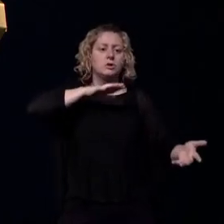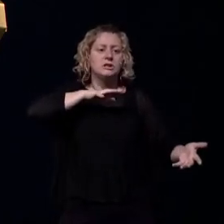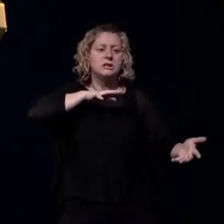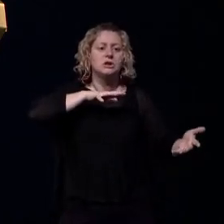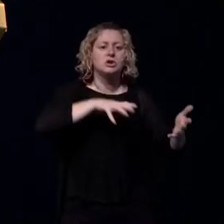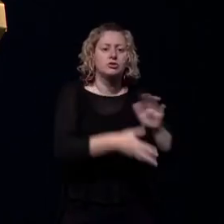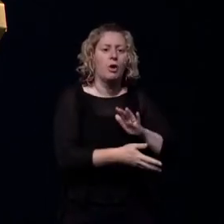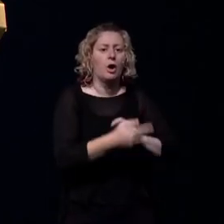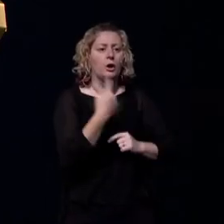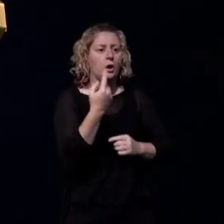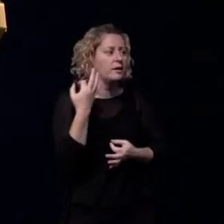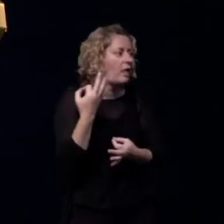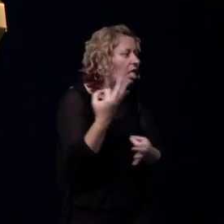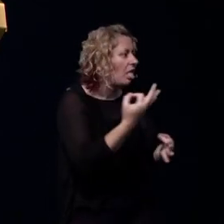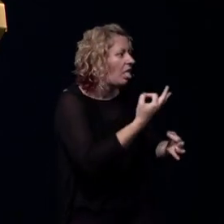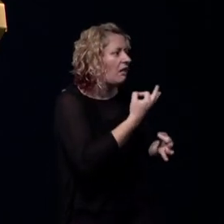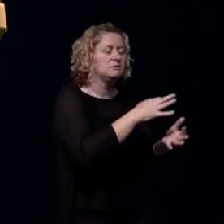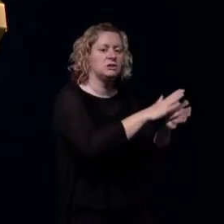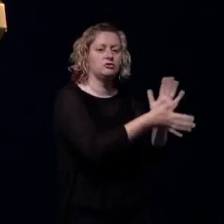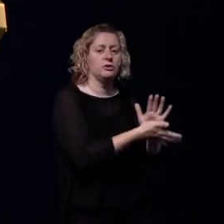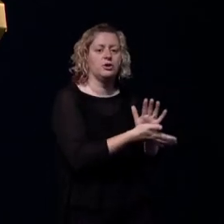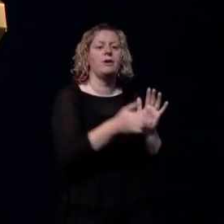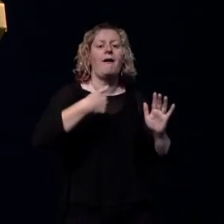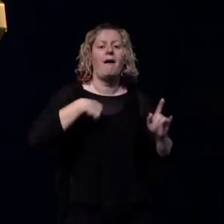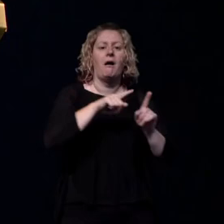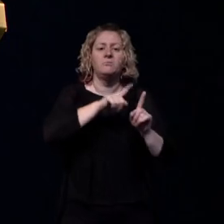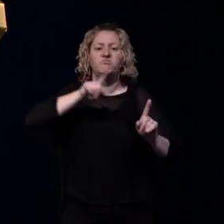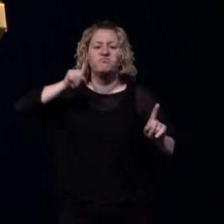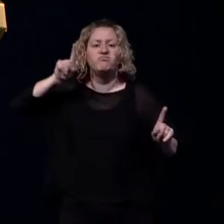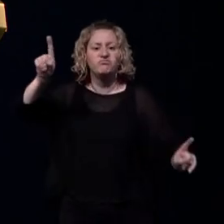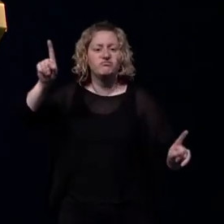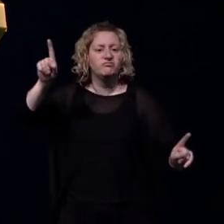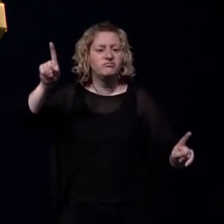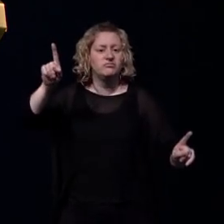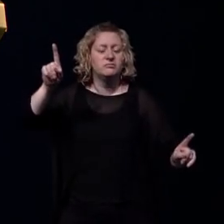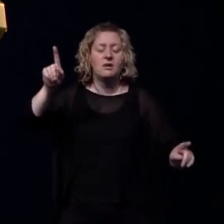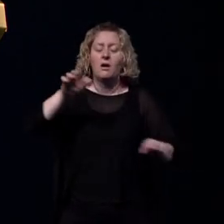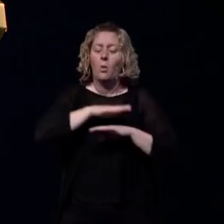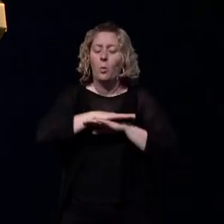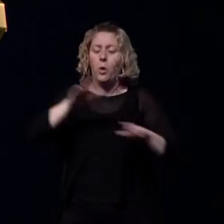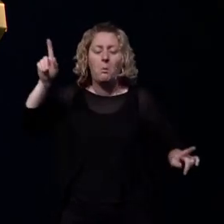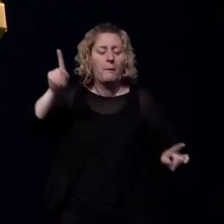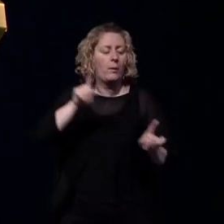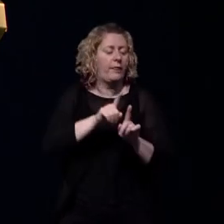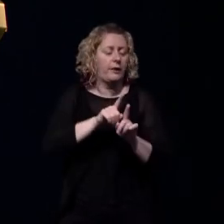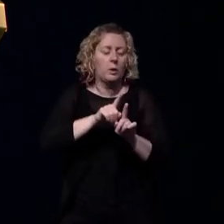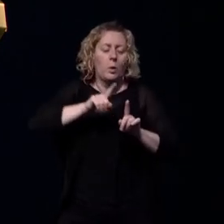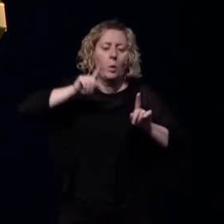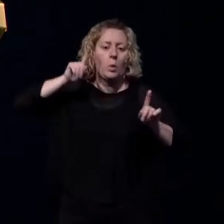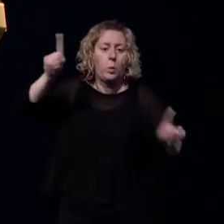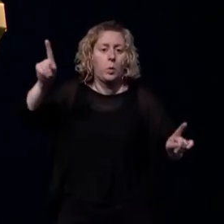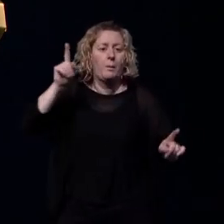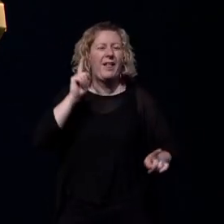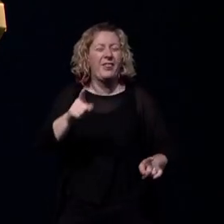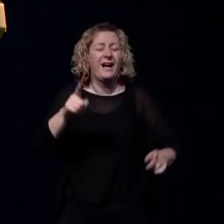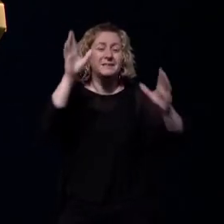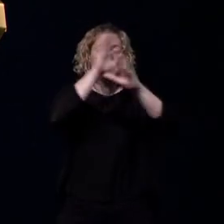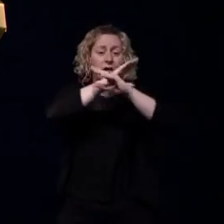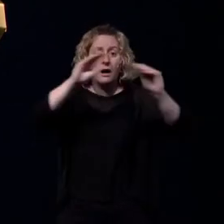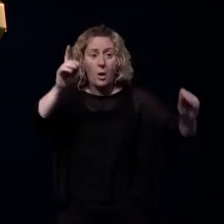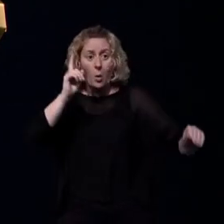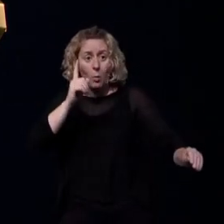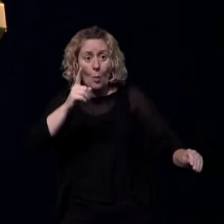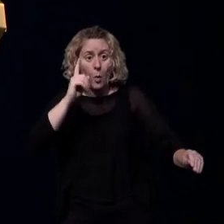you is devoted to destruction. I will not be with you anymore is the great message, the great warning of Joshua.